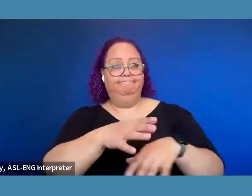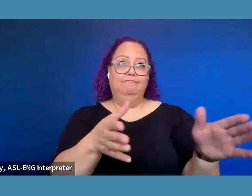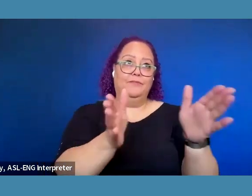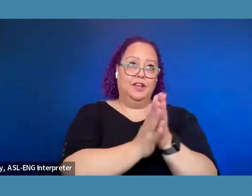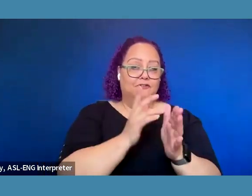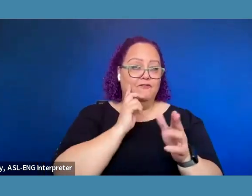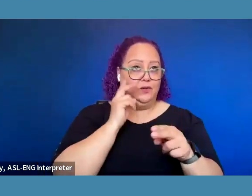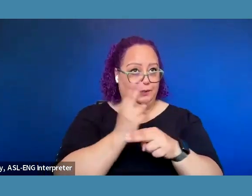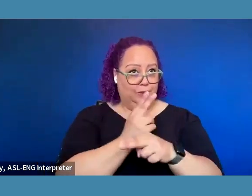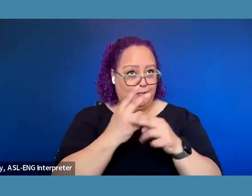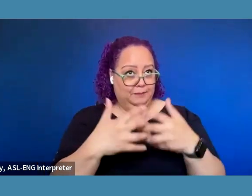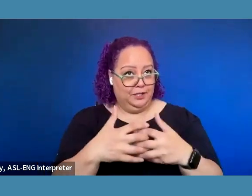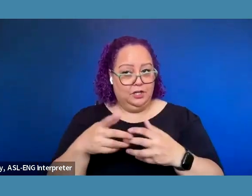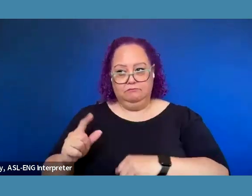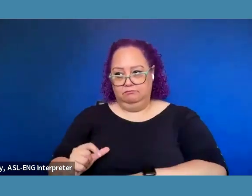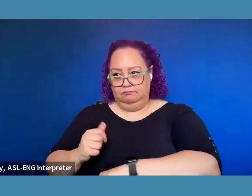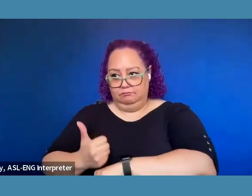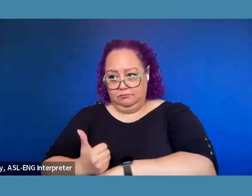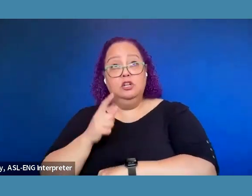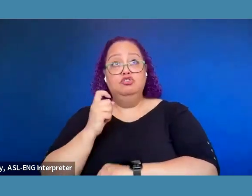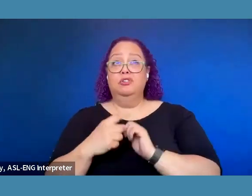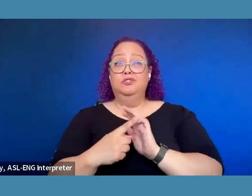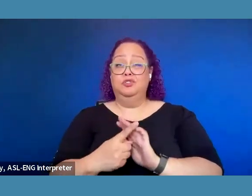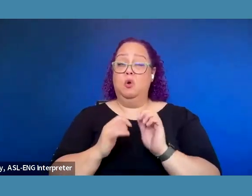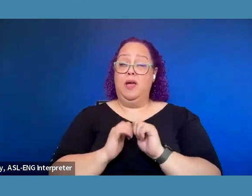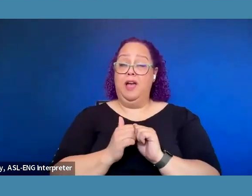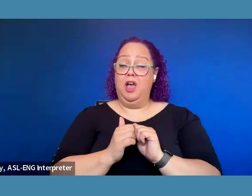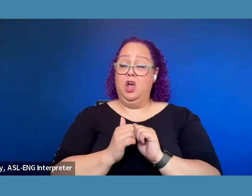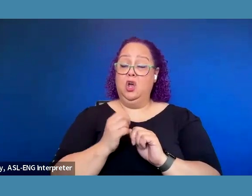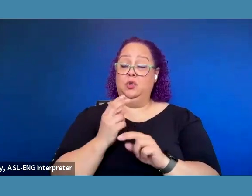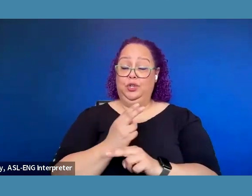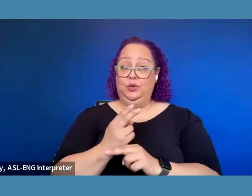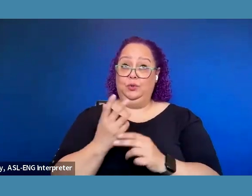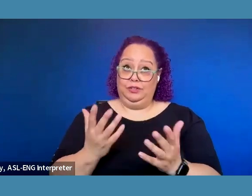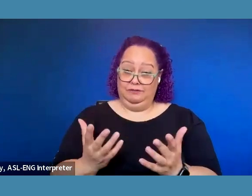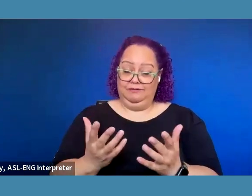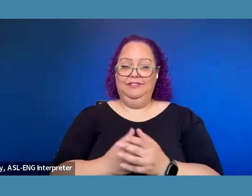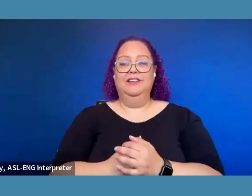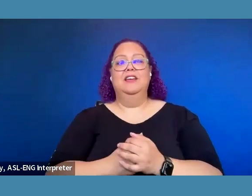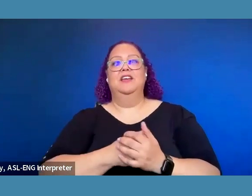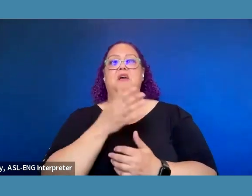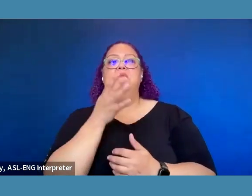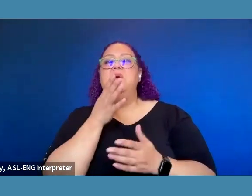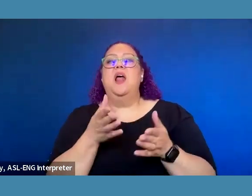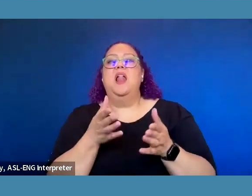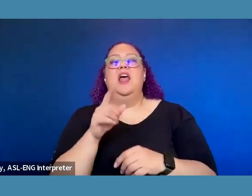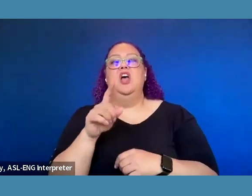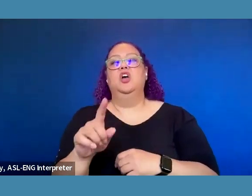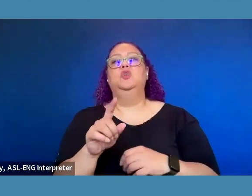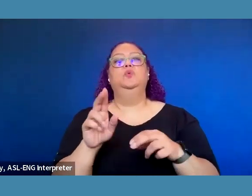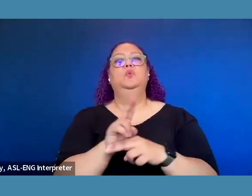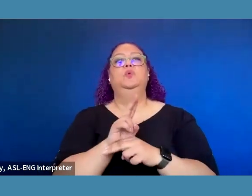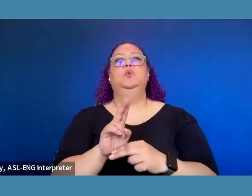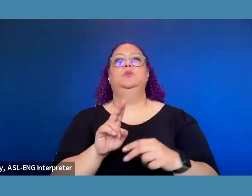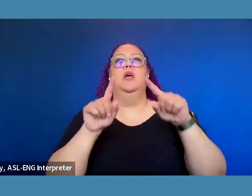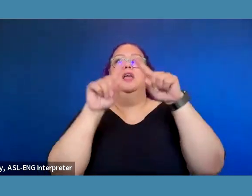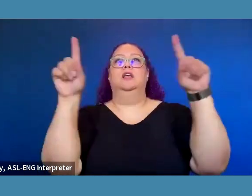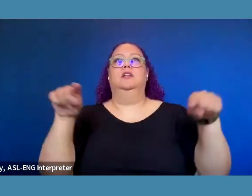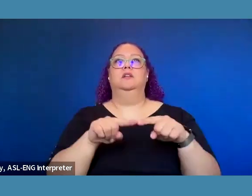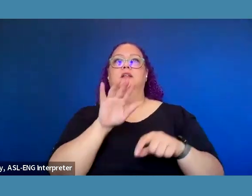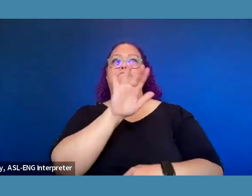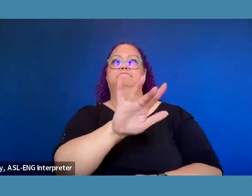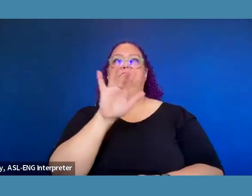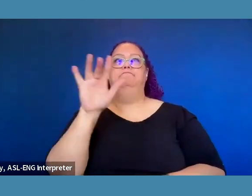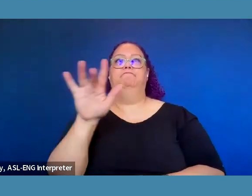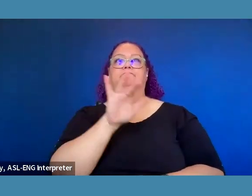you. They should show you how to use it, but that will allow you to use a touch screen to cast your